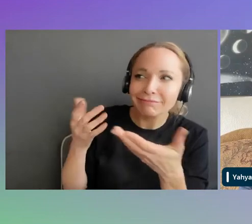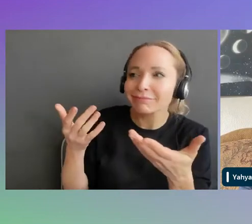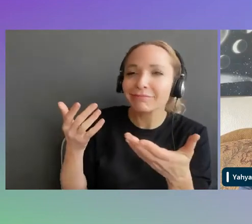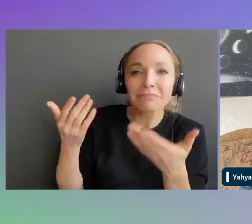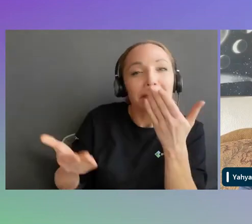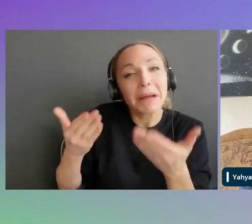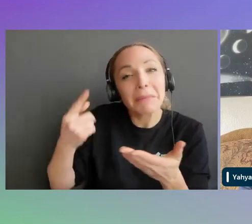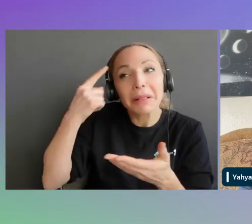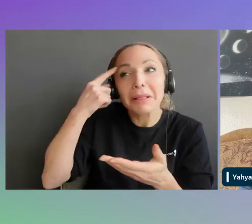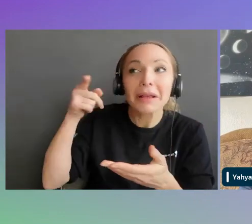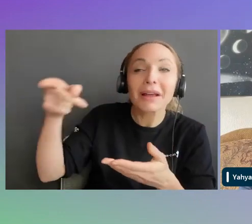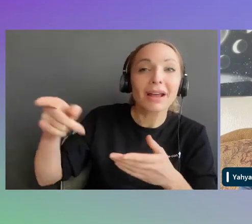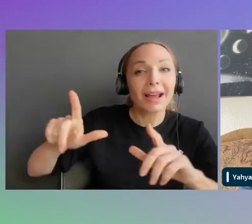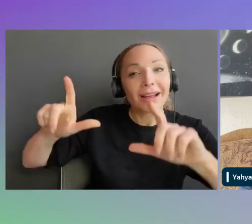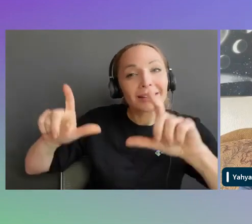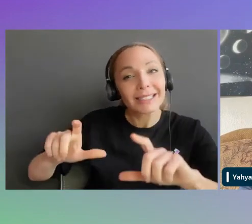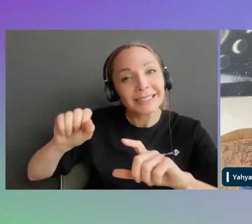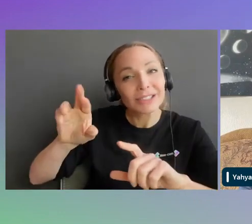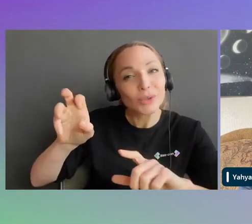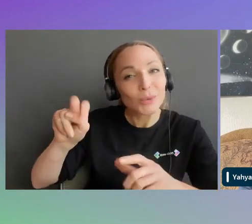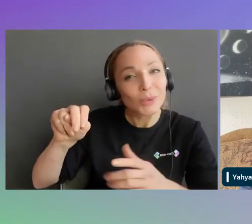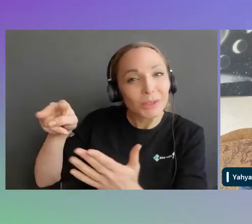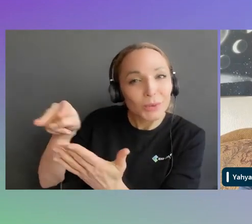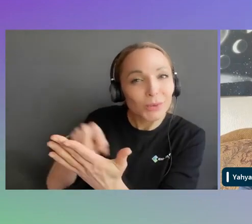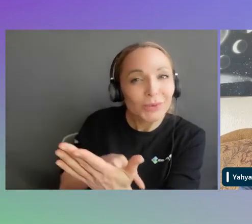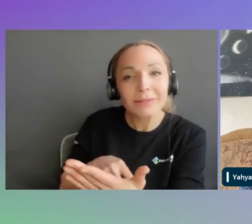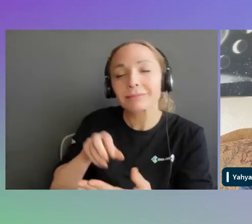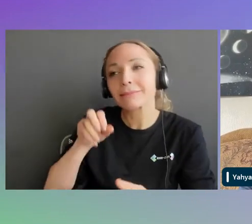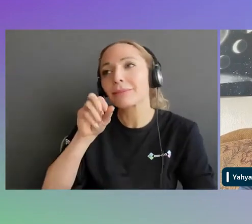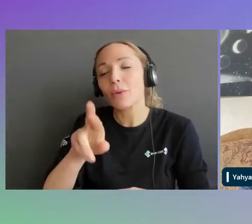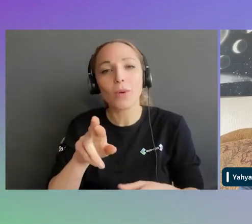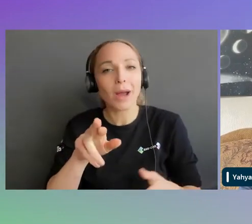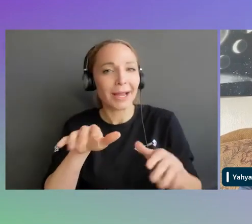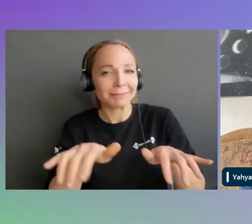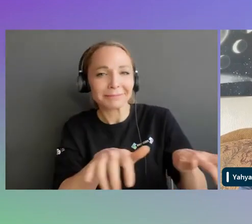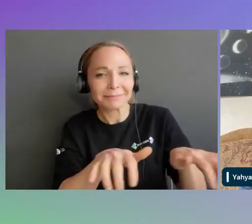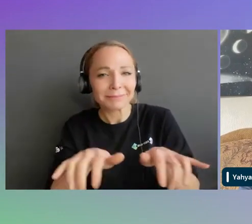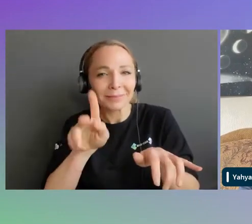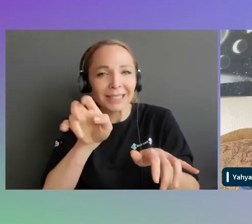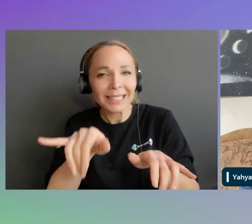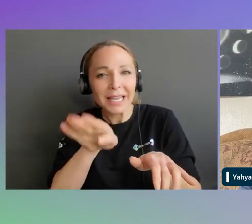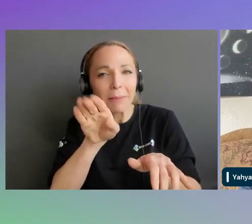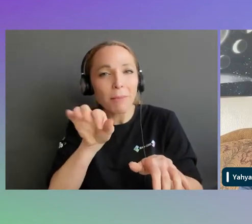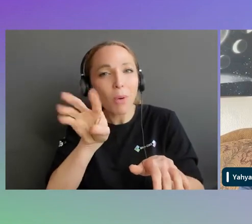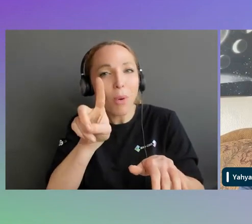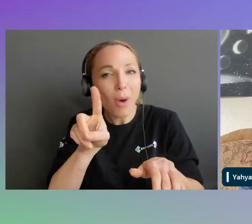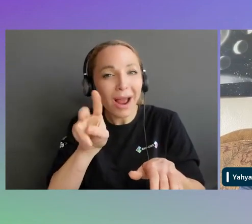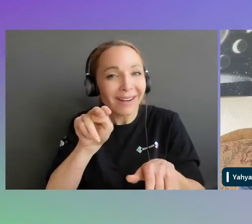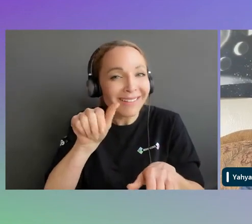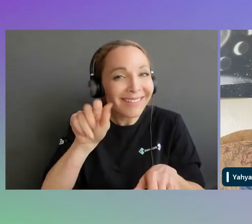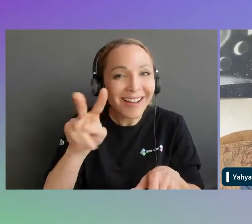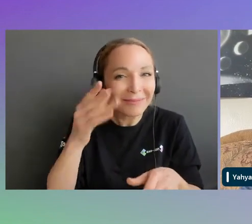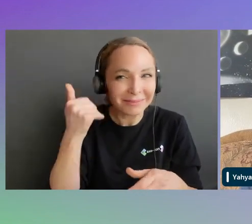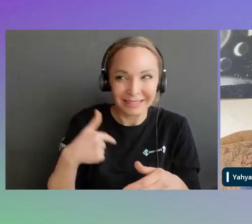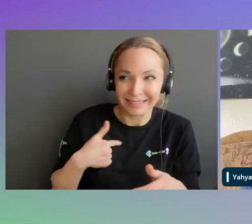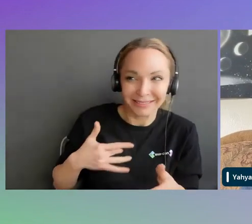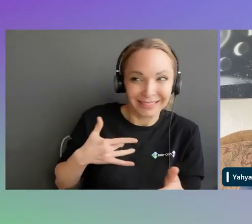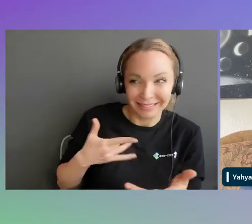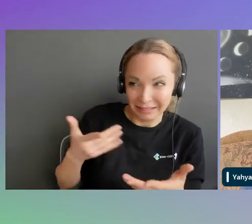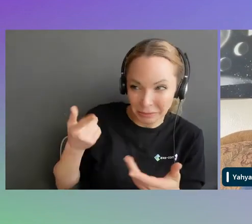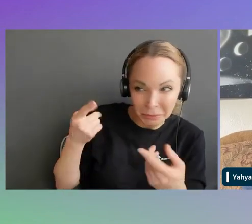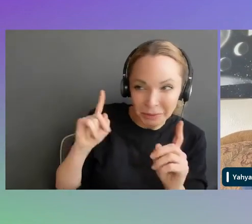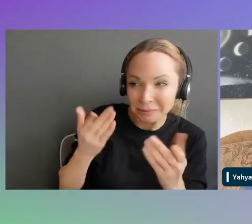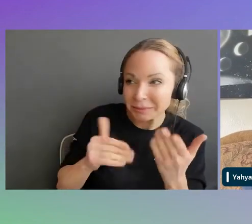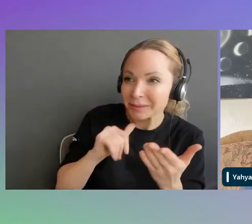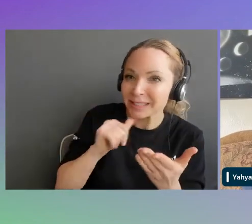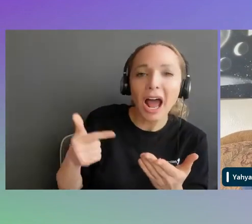this with keyboard navigation, I'm worried that it might not work properly. Even just things like that will go a long way in having our developers and